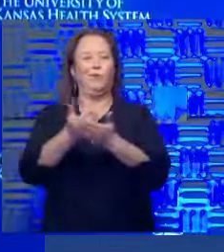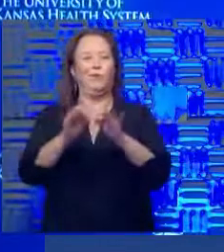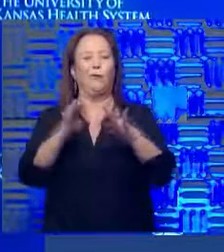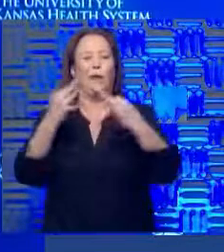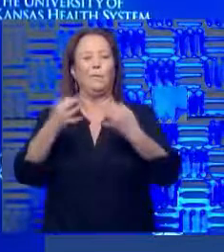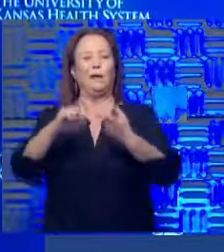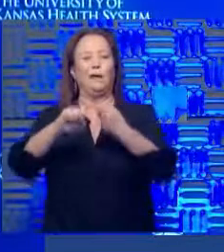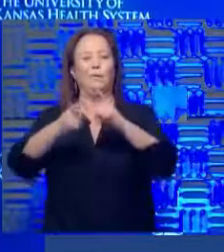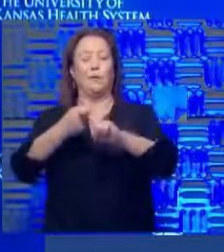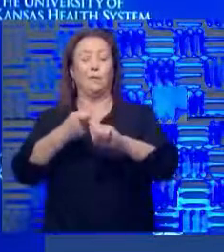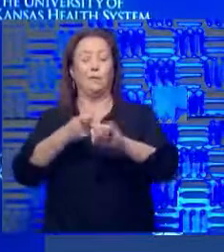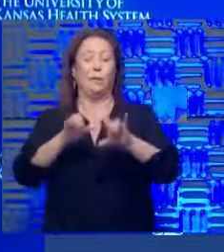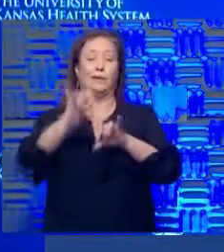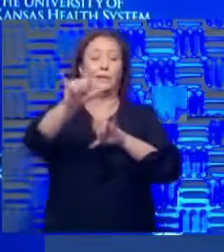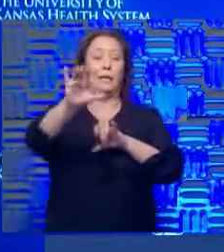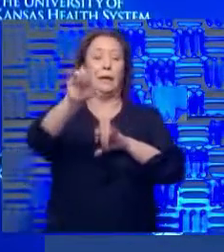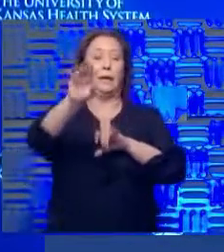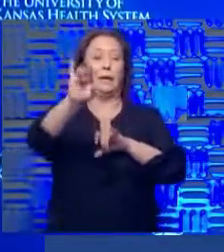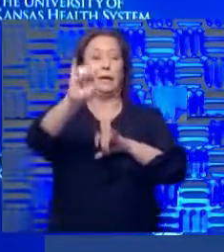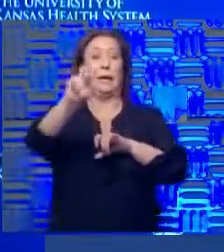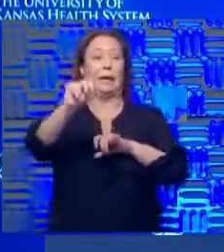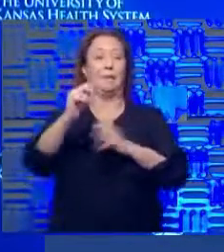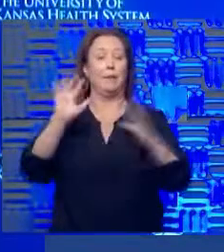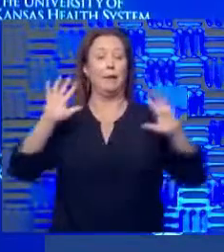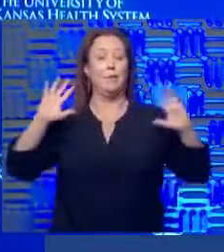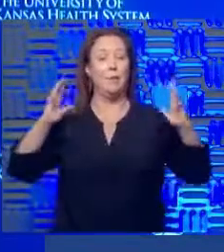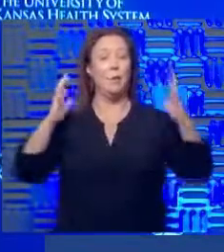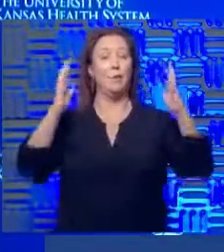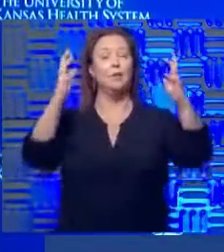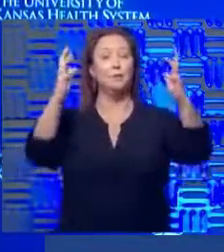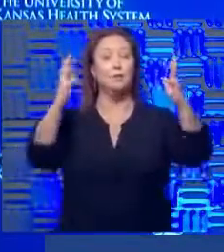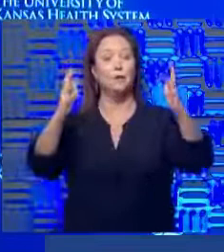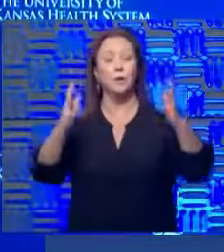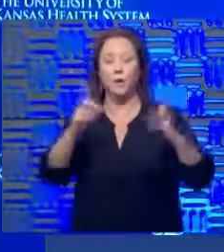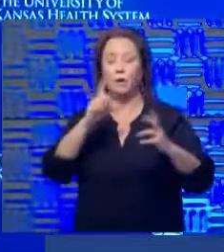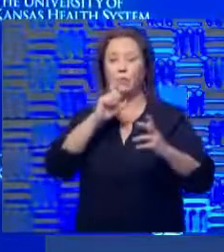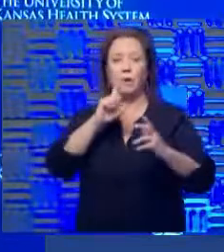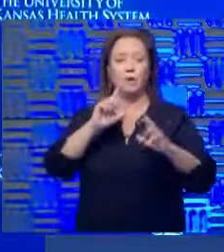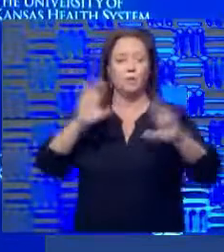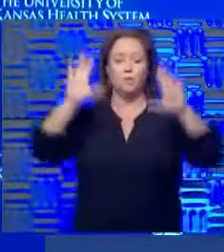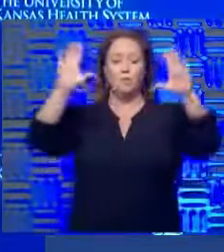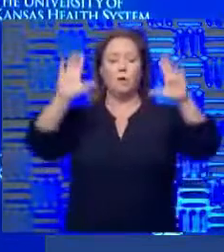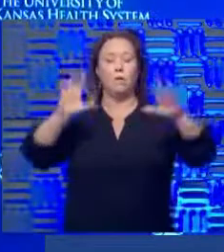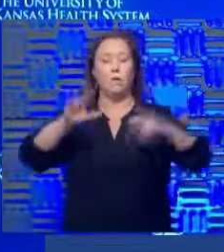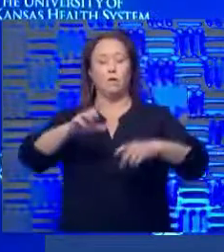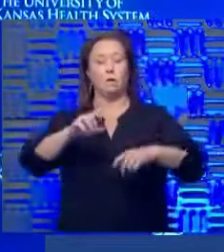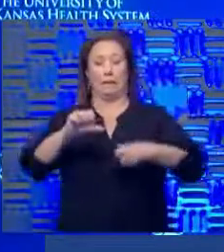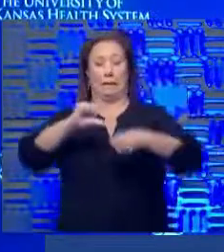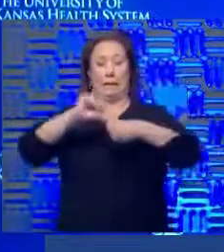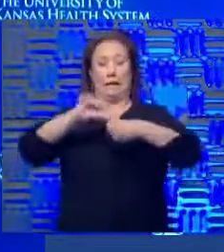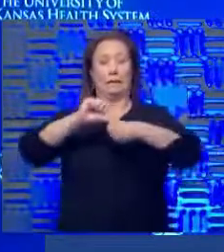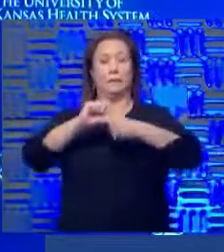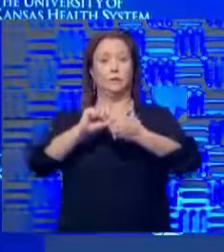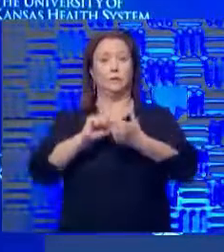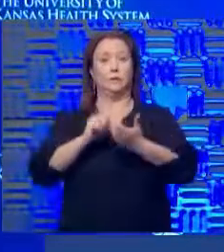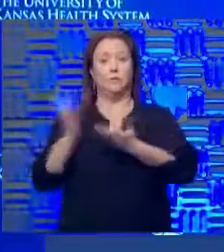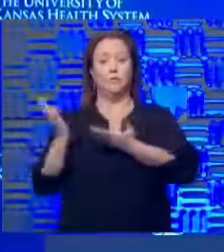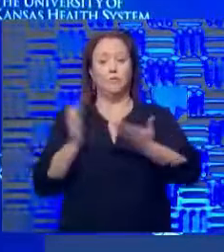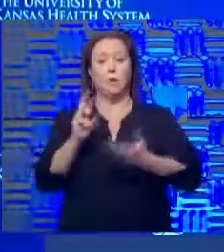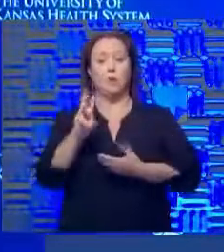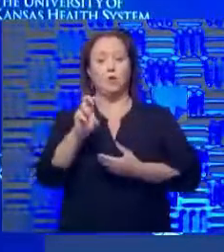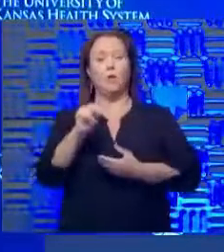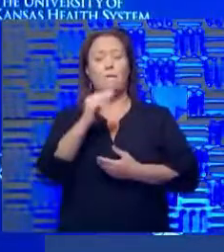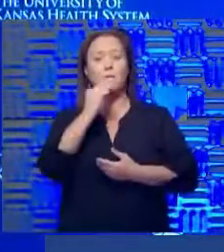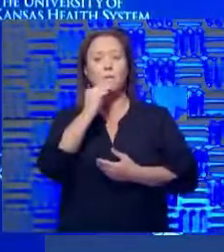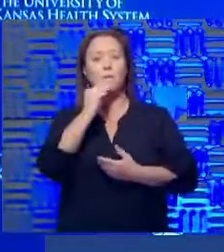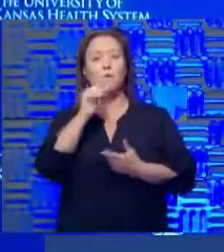can go to a cabin in the woods and you're not going to see anybody, the big thing you have to do is take really great precautions. You stop to get gas, you bring your own food. There are things you